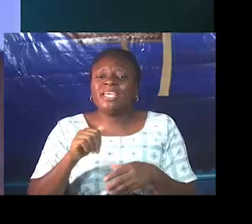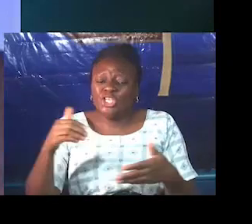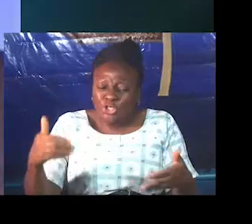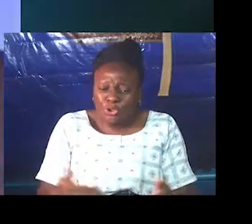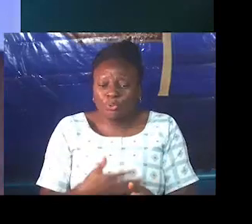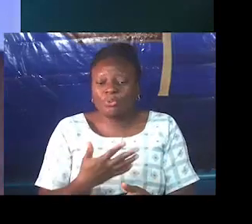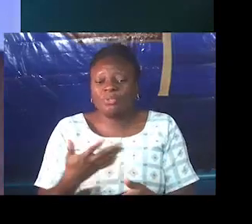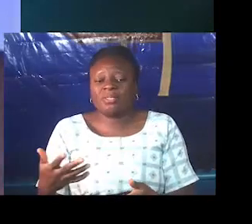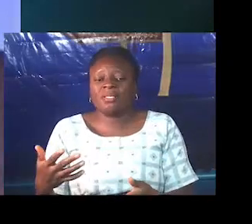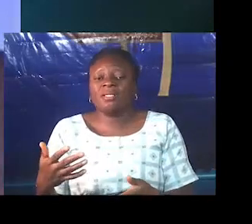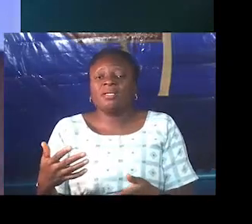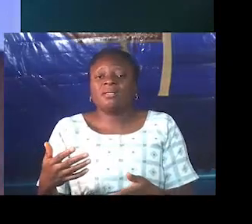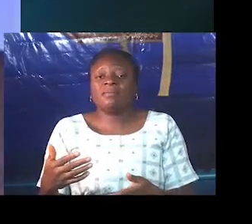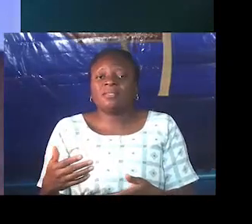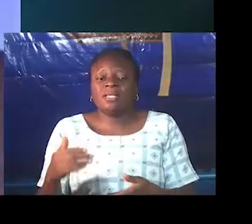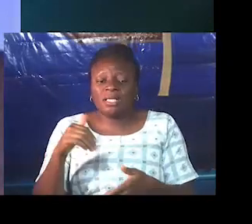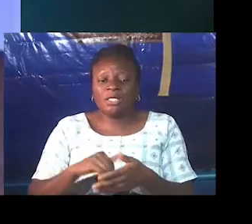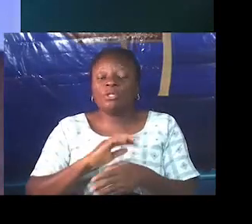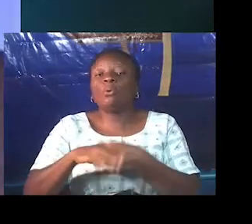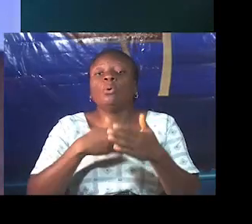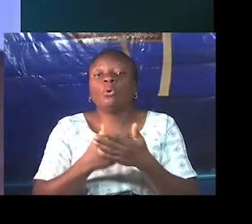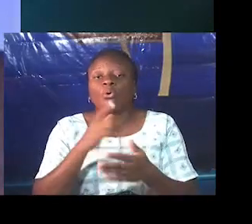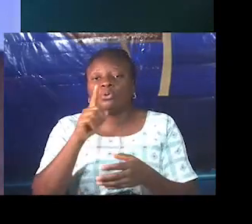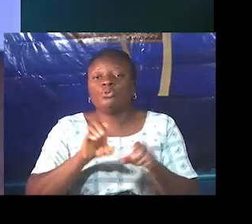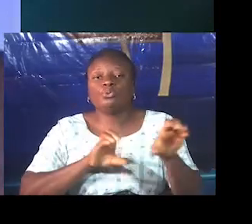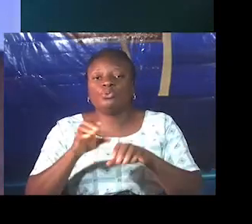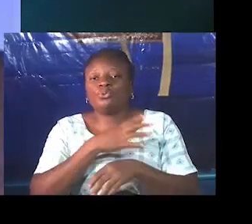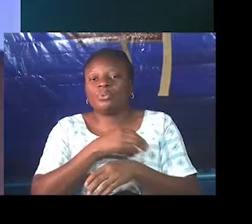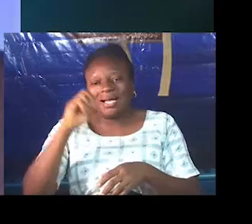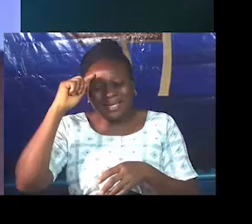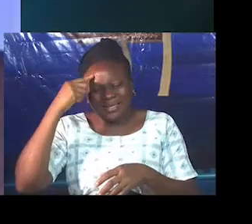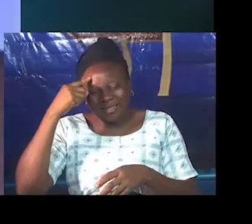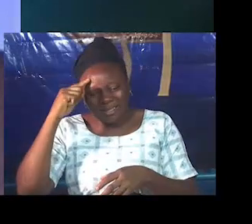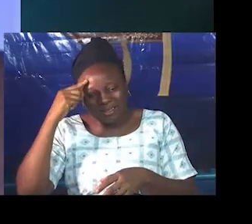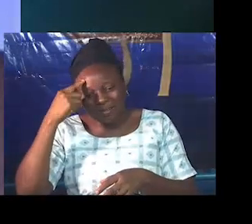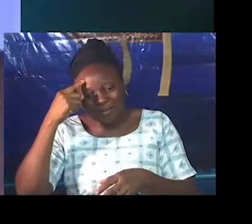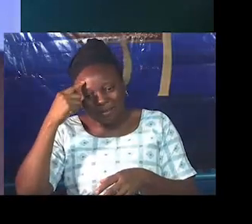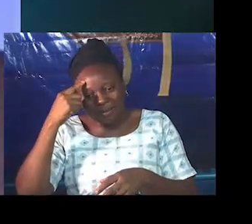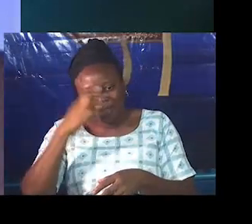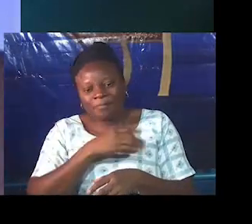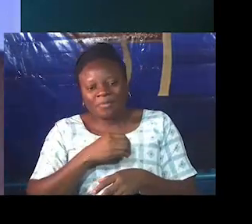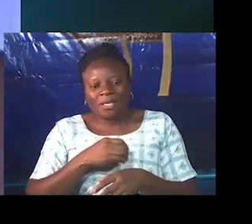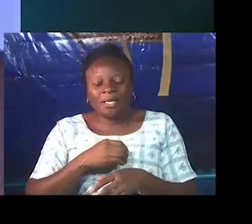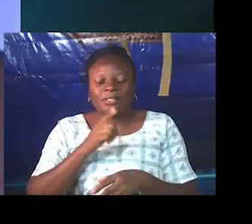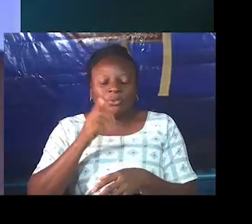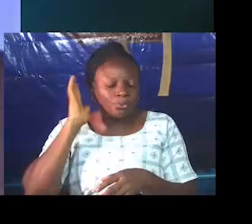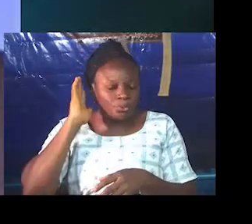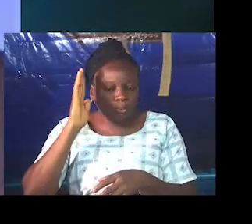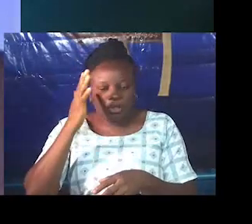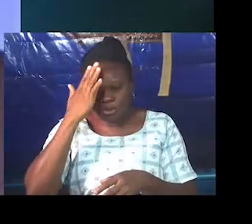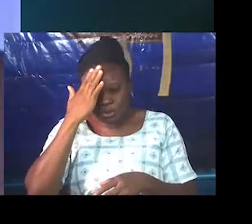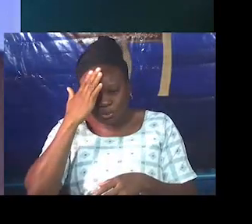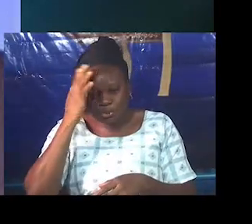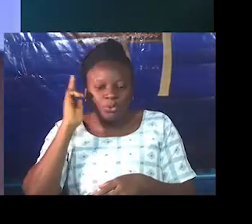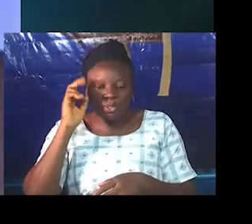think. Then you will learn from your own experience how His ways will really satisfy you. Thank you for